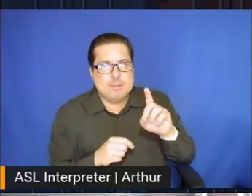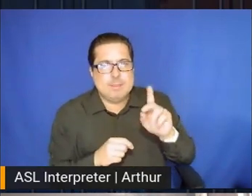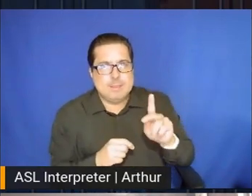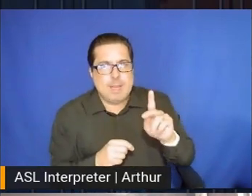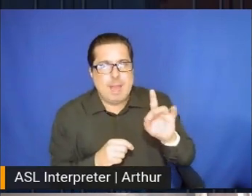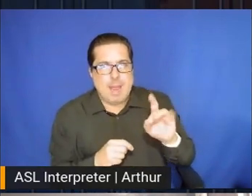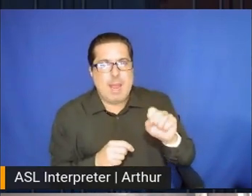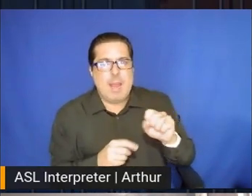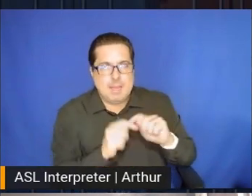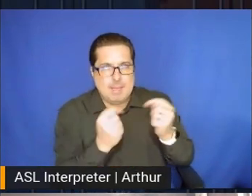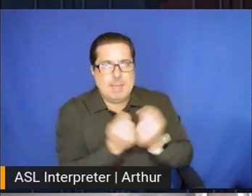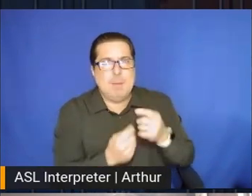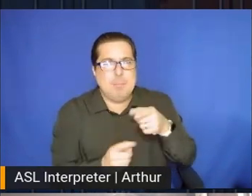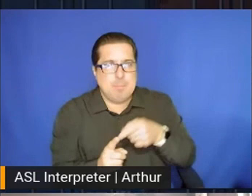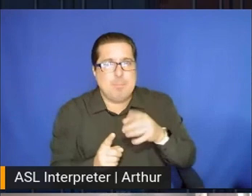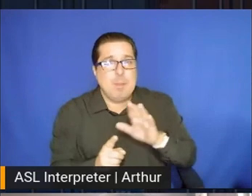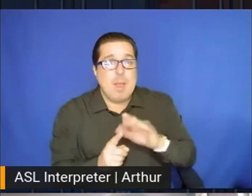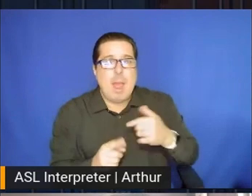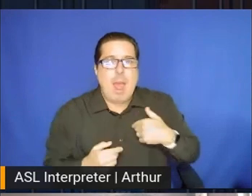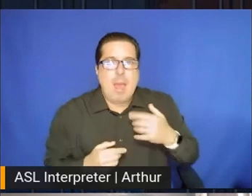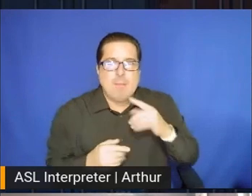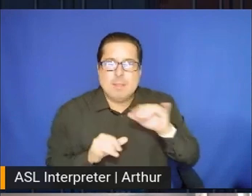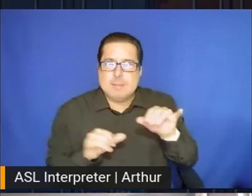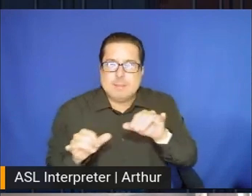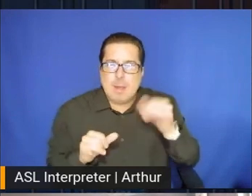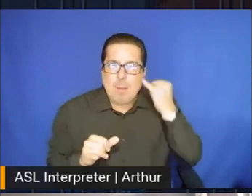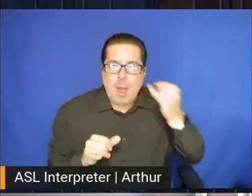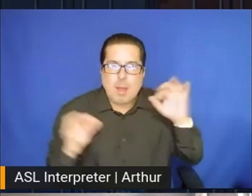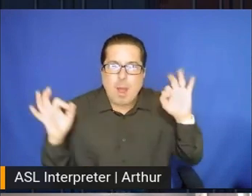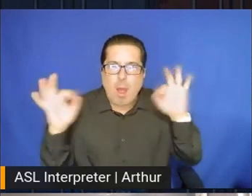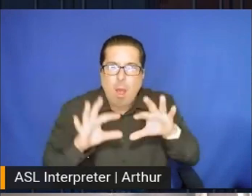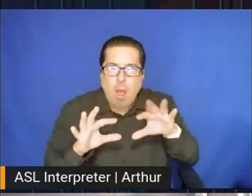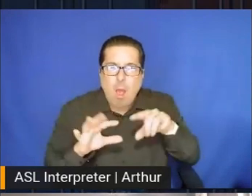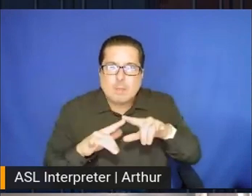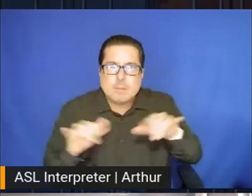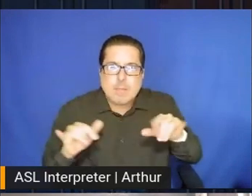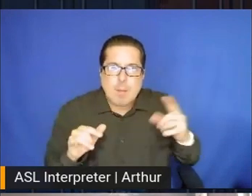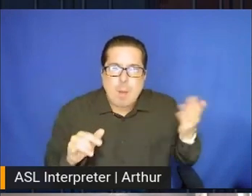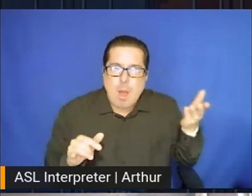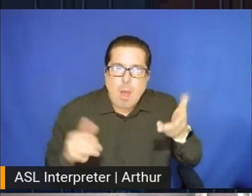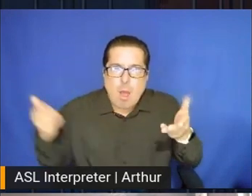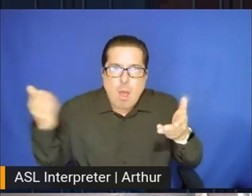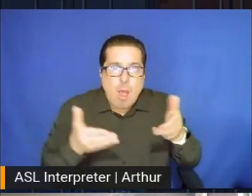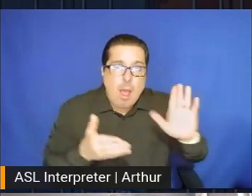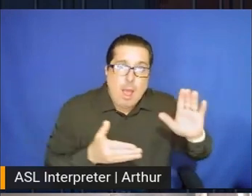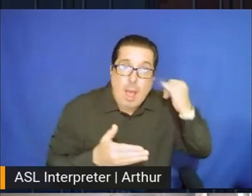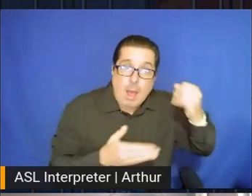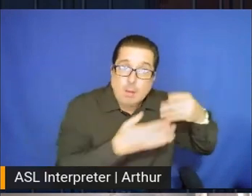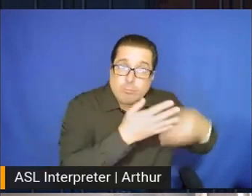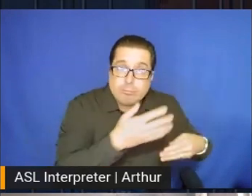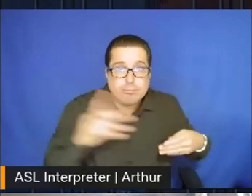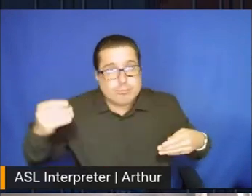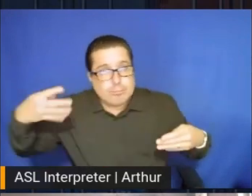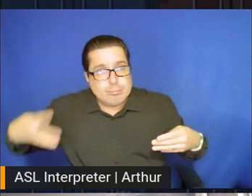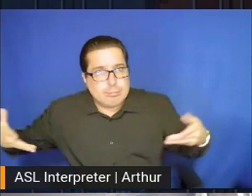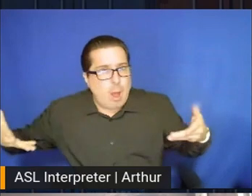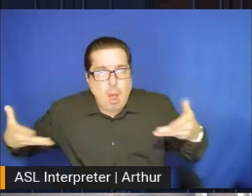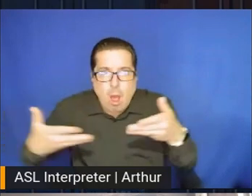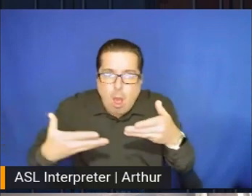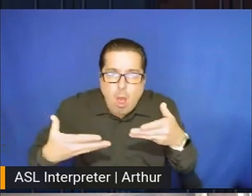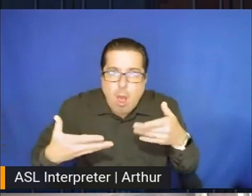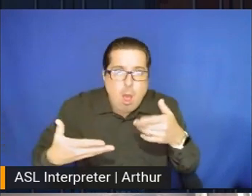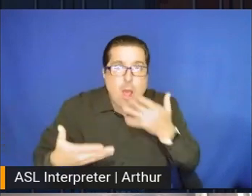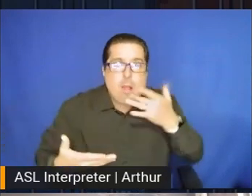basically, they had the same idea at the same time. They both came up with it independently, and then, as luck would have it, they met